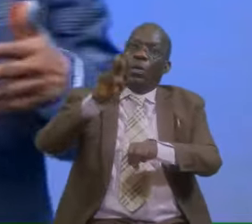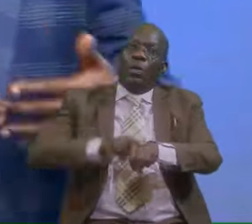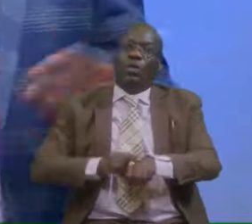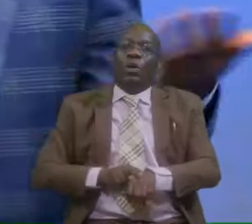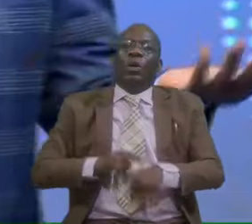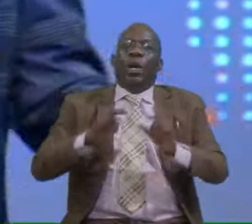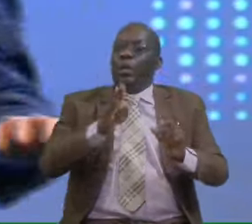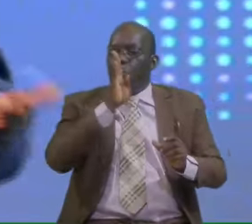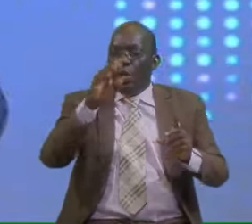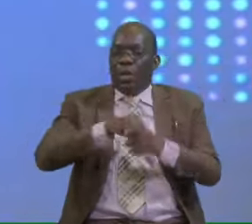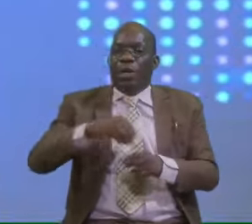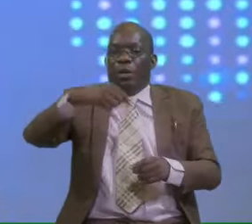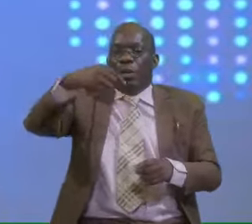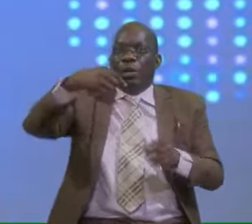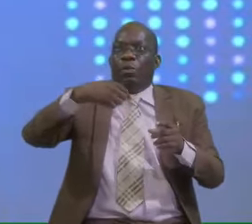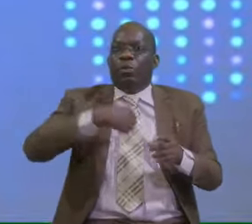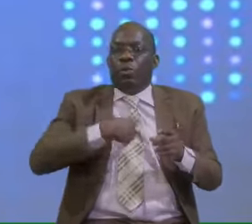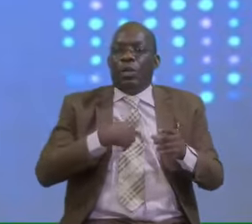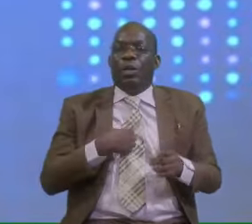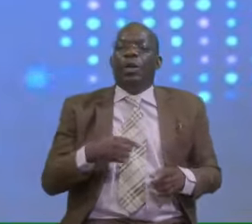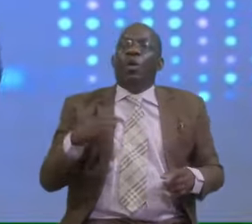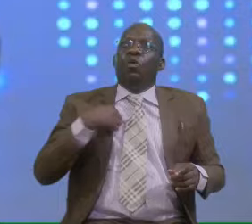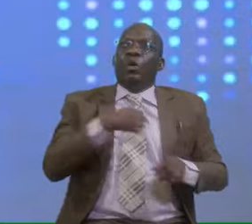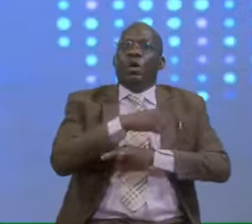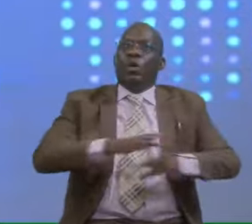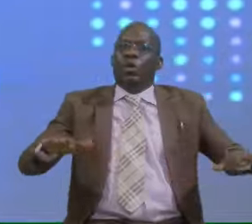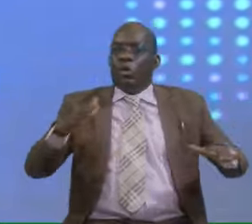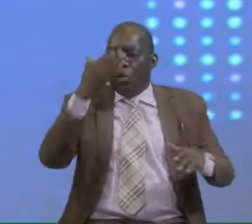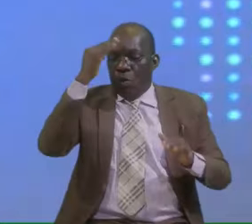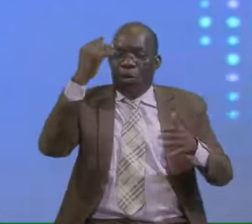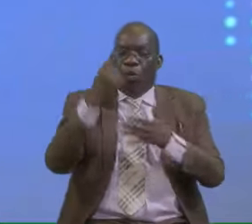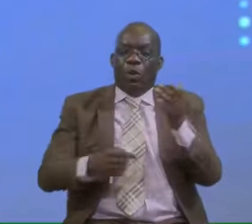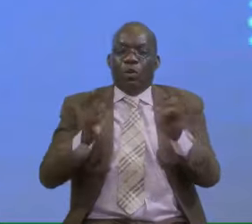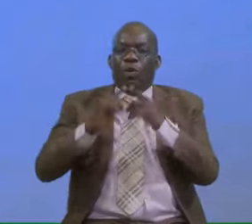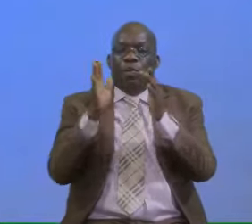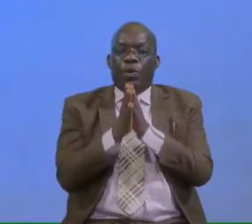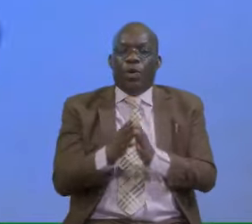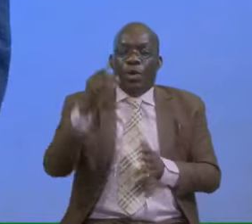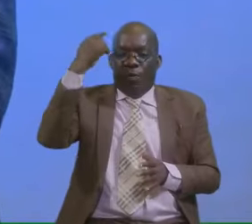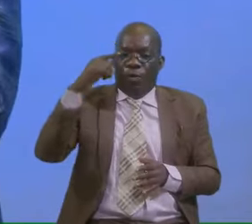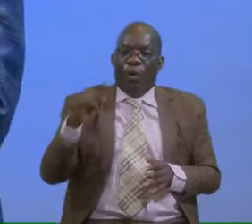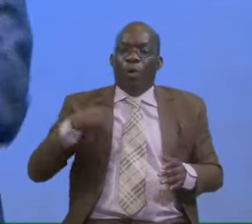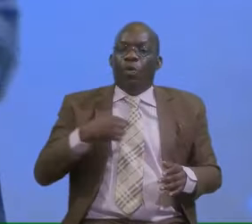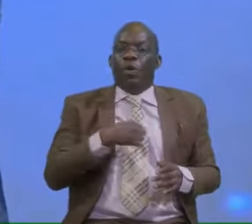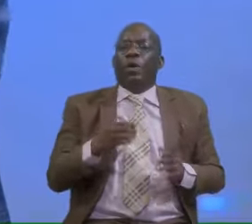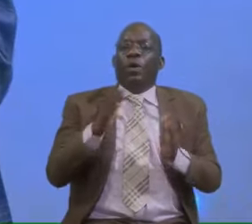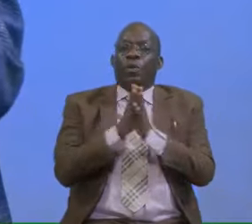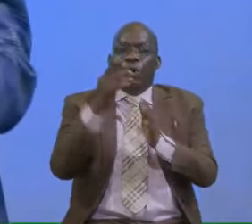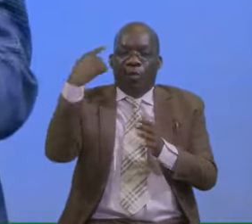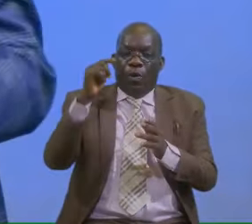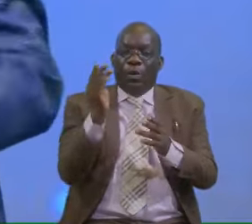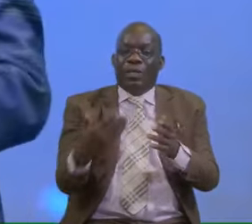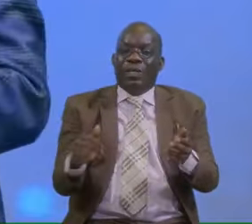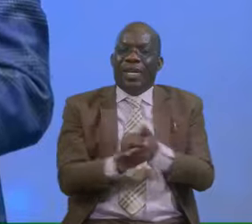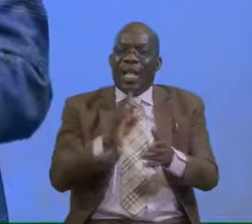me. We know not what we should pray for. We pray for things that are temporary. We pray